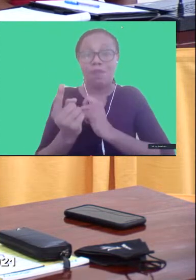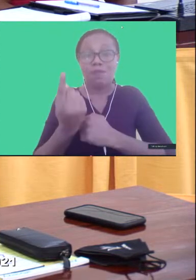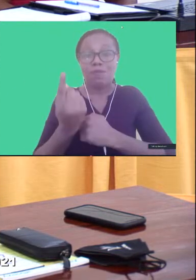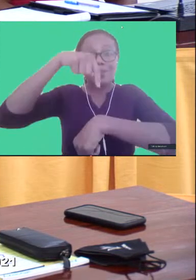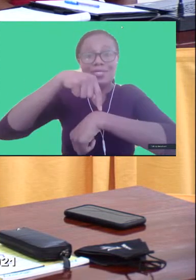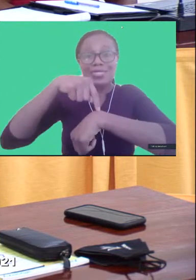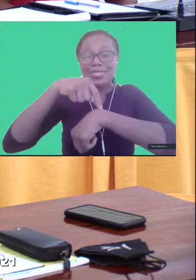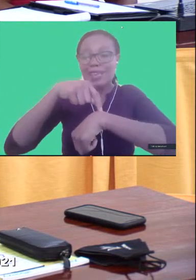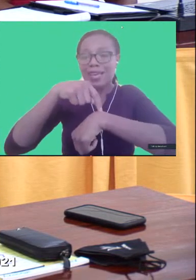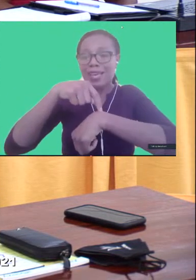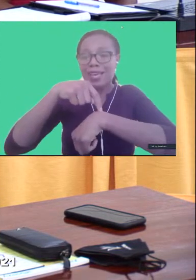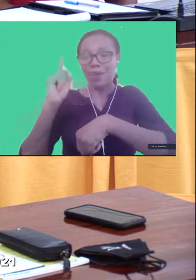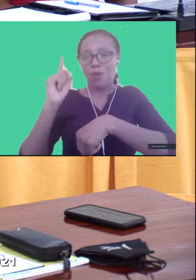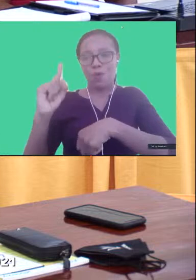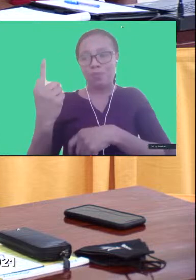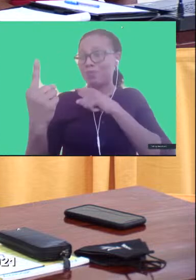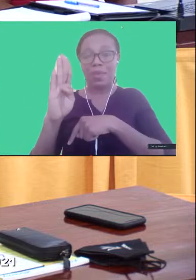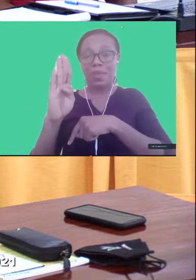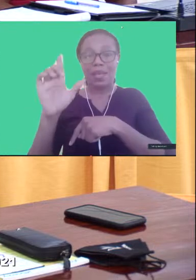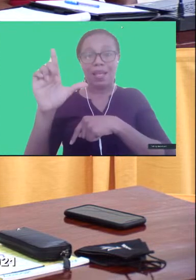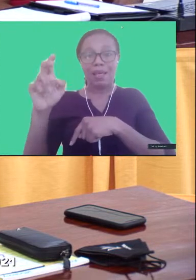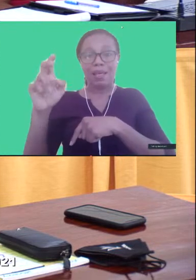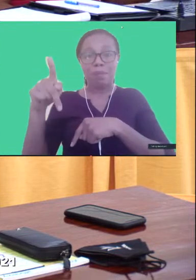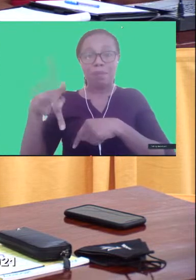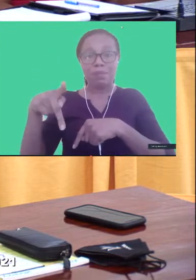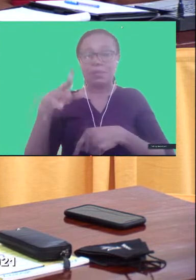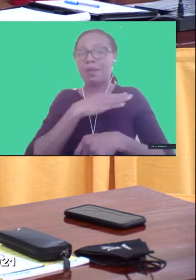generation and in the storage of